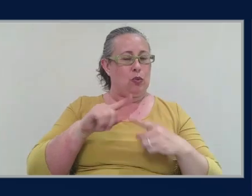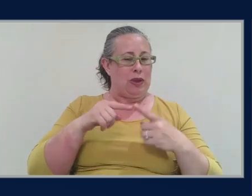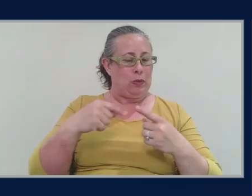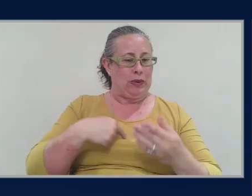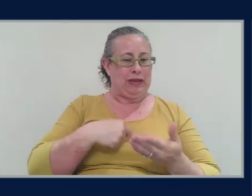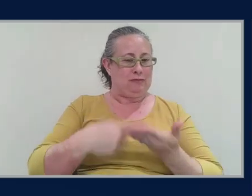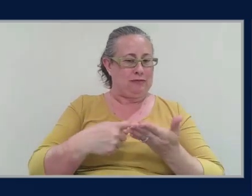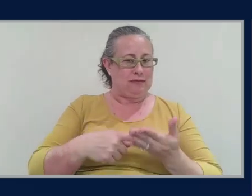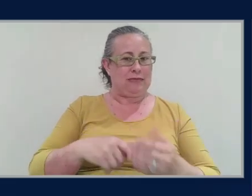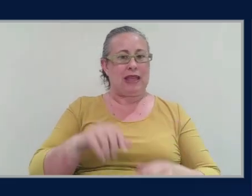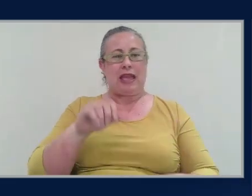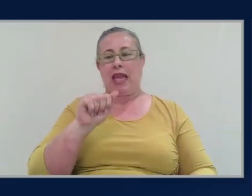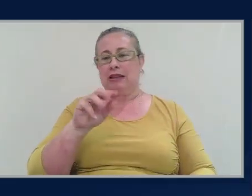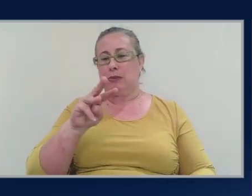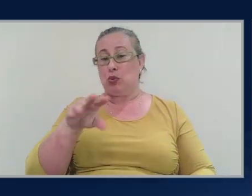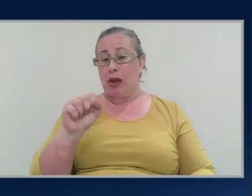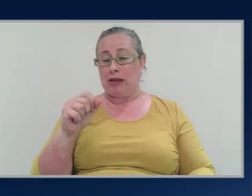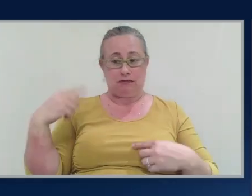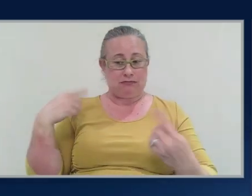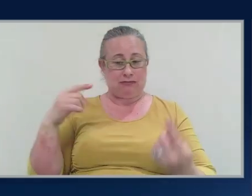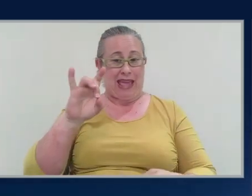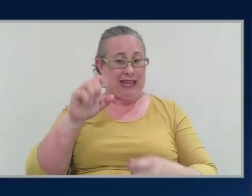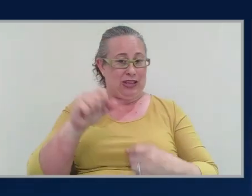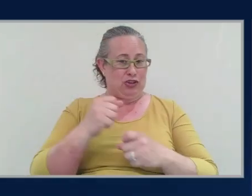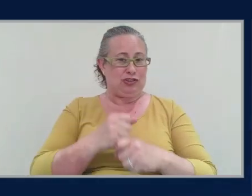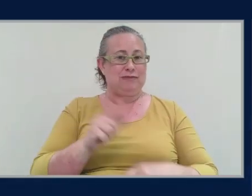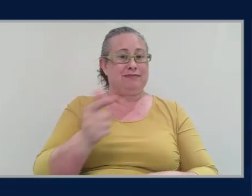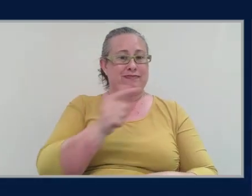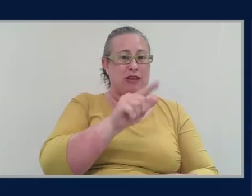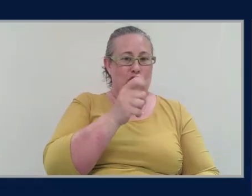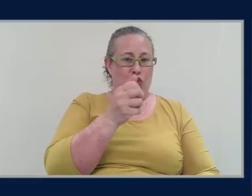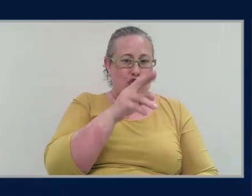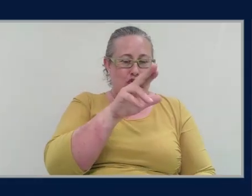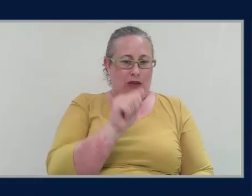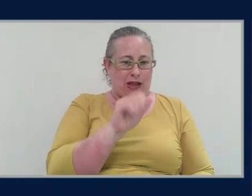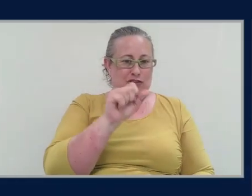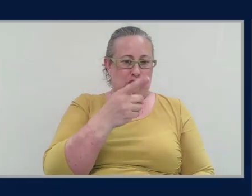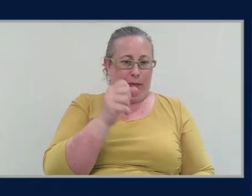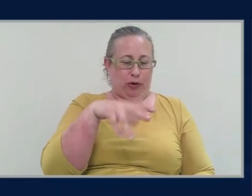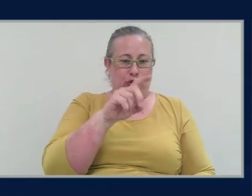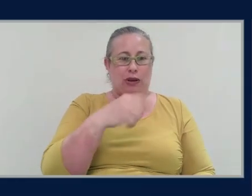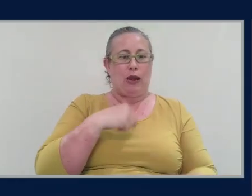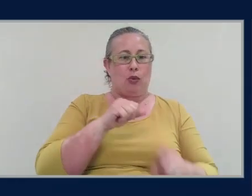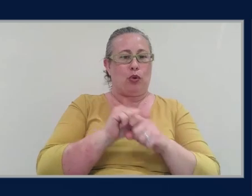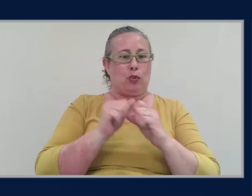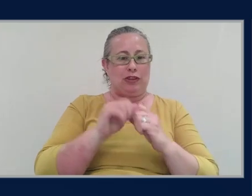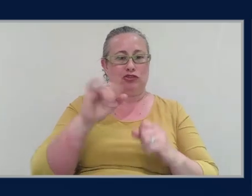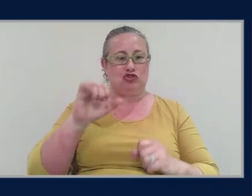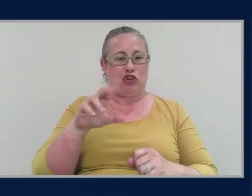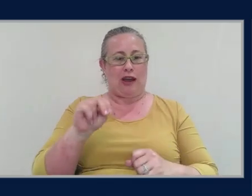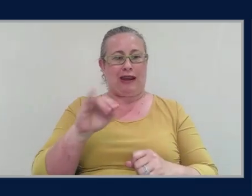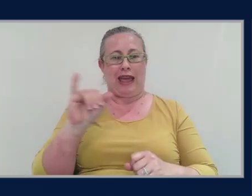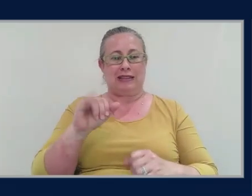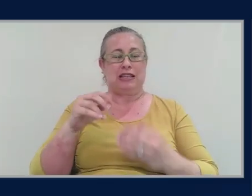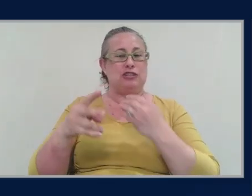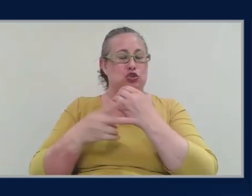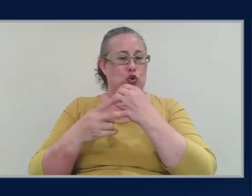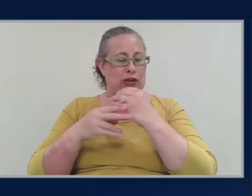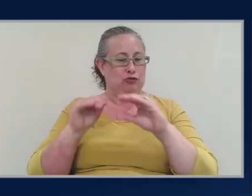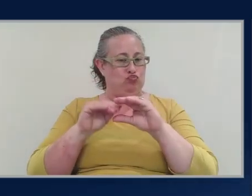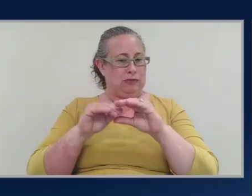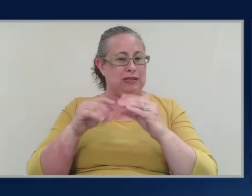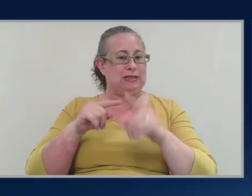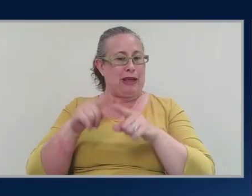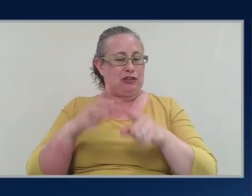at AWS 8 years. All right, cool. Laura. And I'm Laura Shepard, and I work with John as a storage specialist on the storage team and on